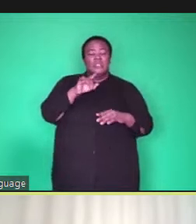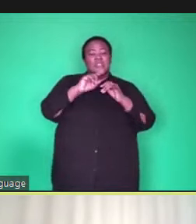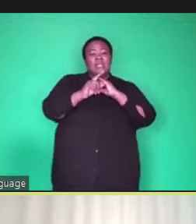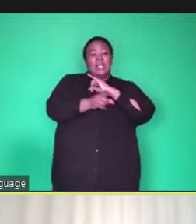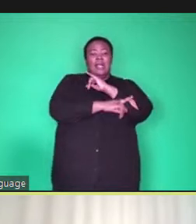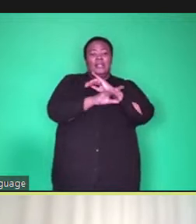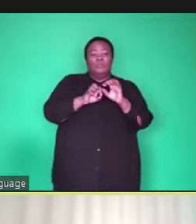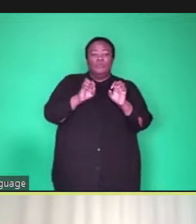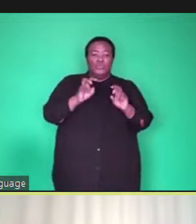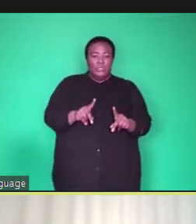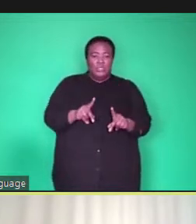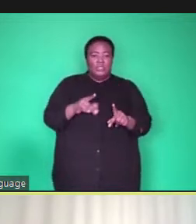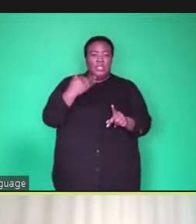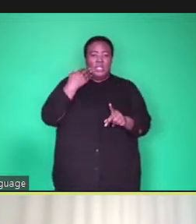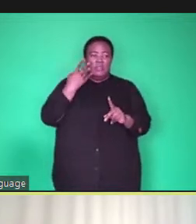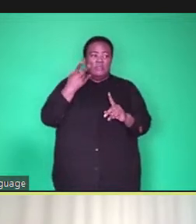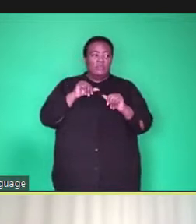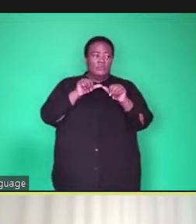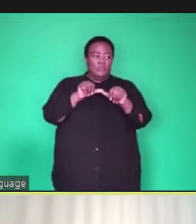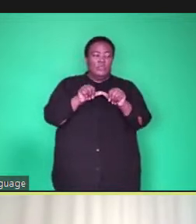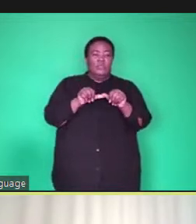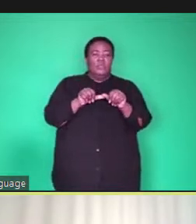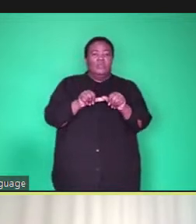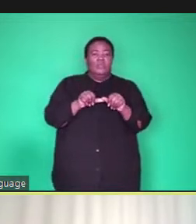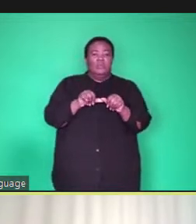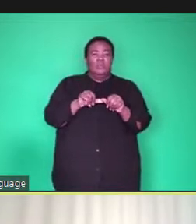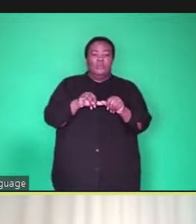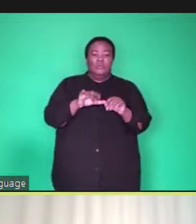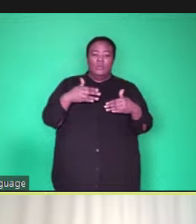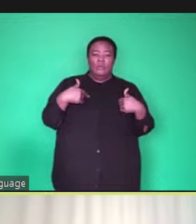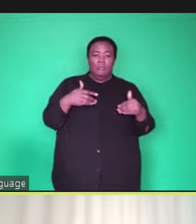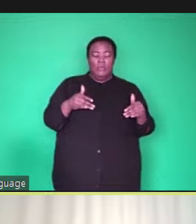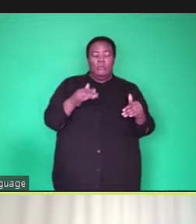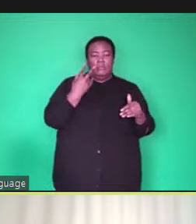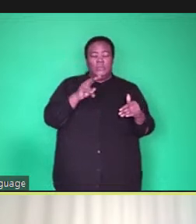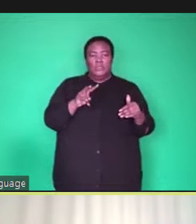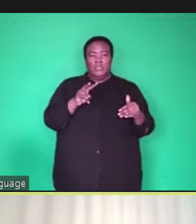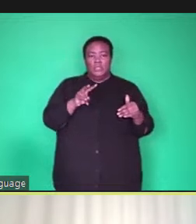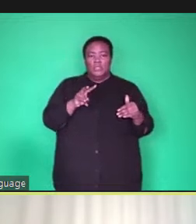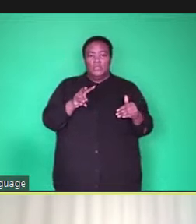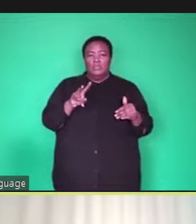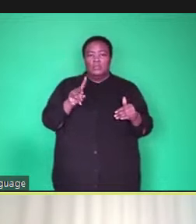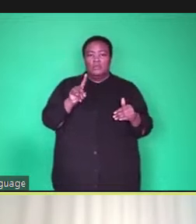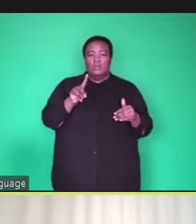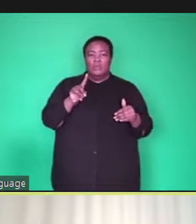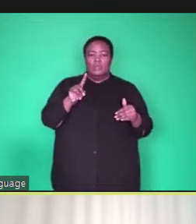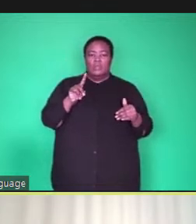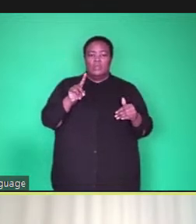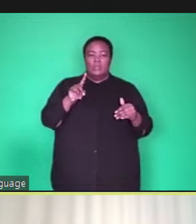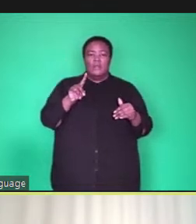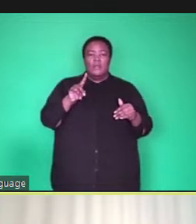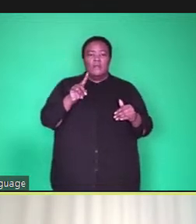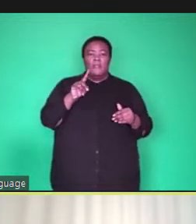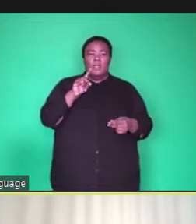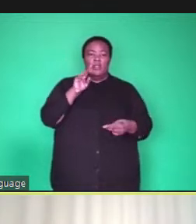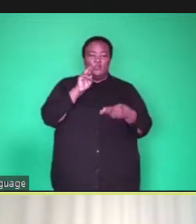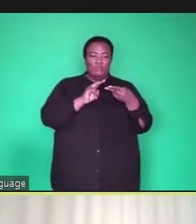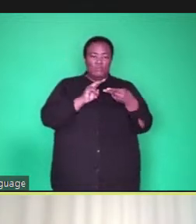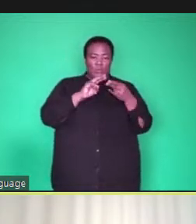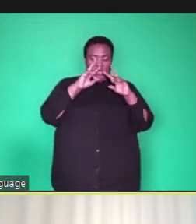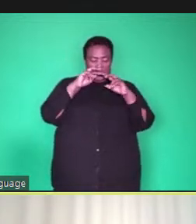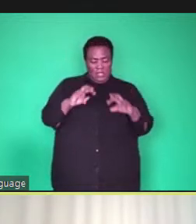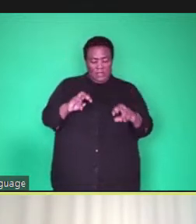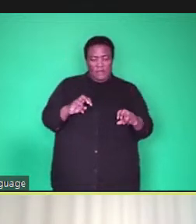not resumed or sustained. We've seen already the usefulness of the NIDS CRAM, a smaller survey, but we don't have children in the household roster